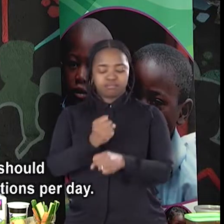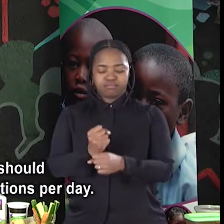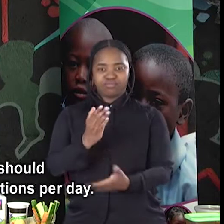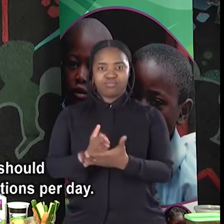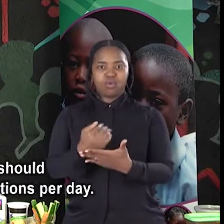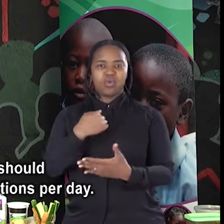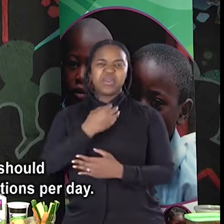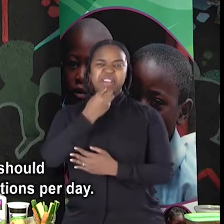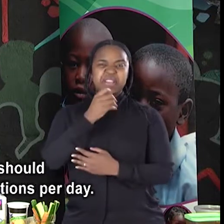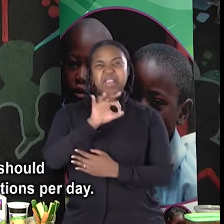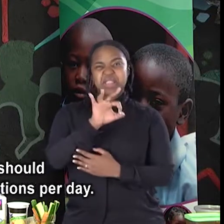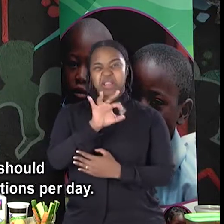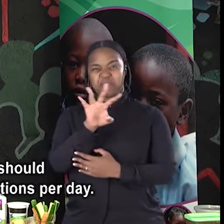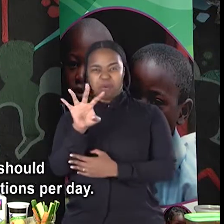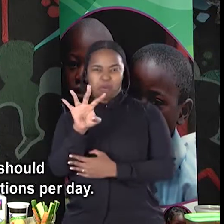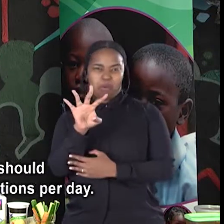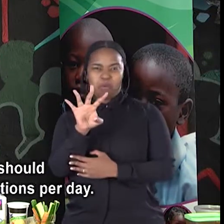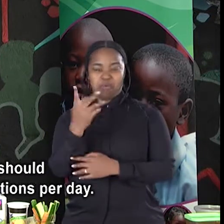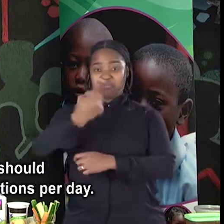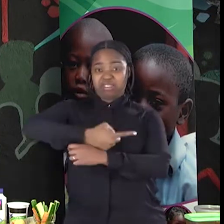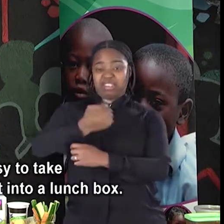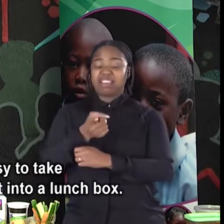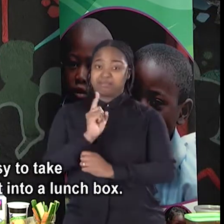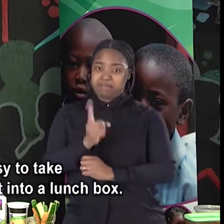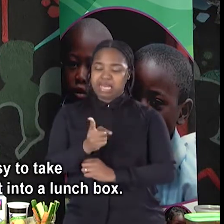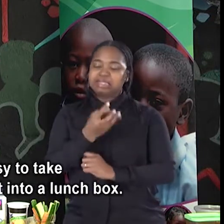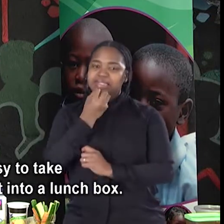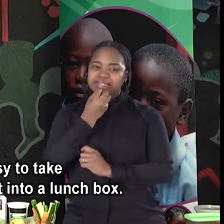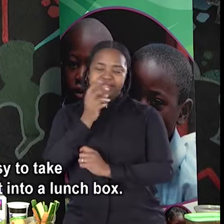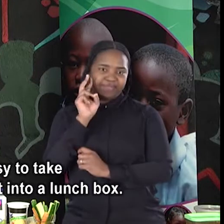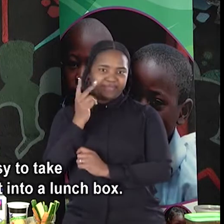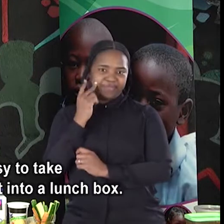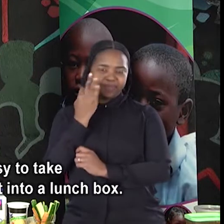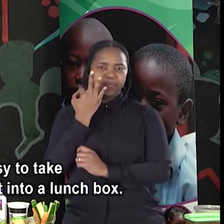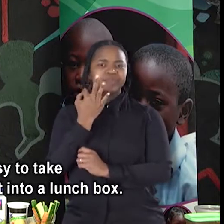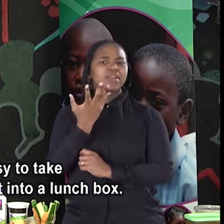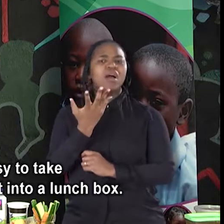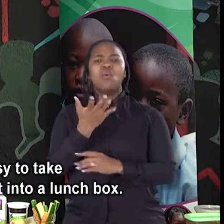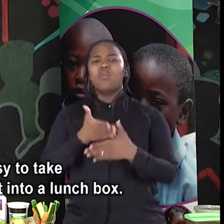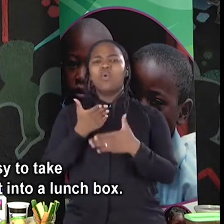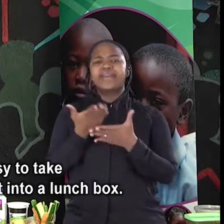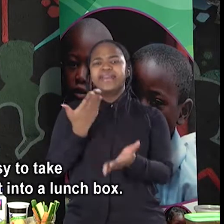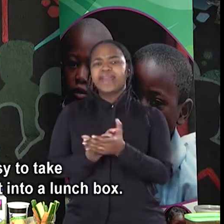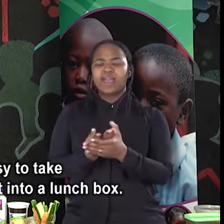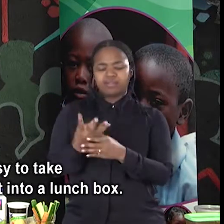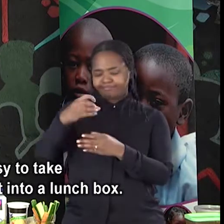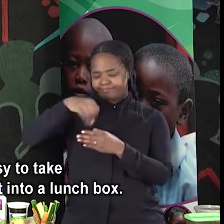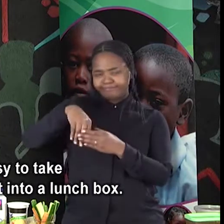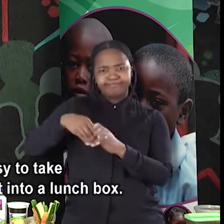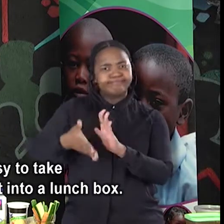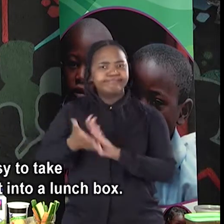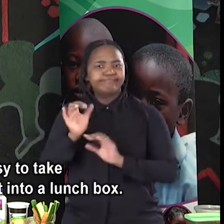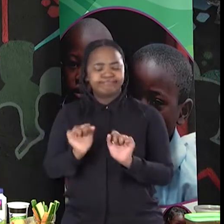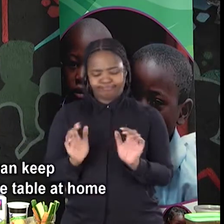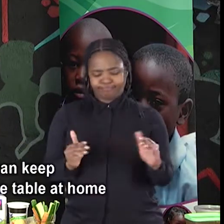sure that we eat about three to five portions per day It's easy to take to work It's easy to put into a